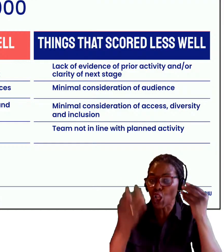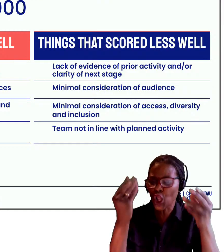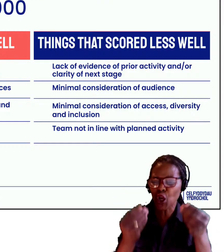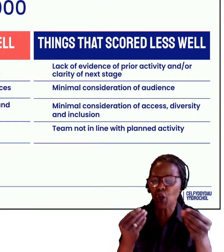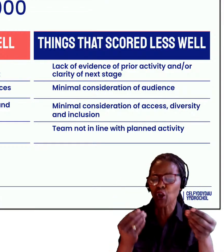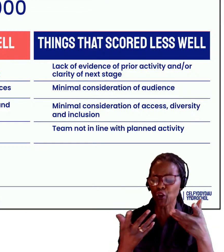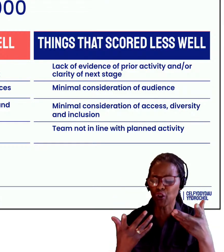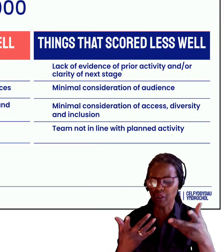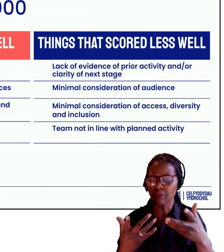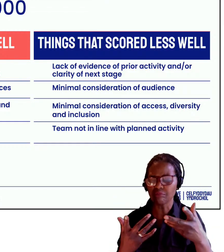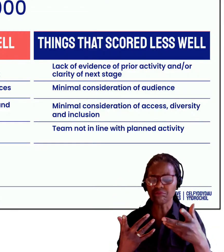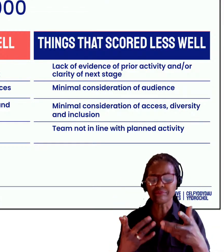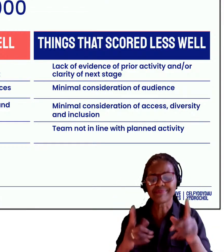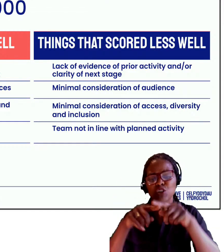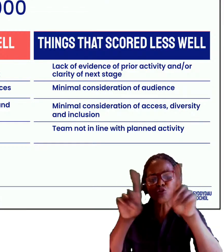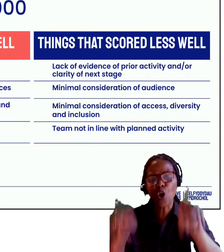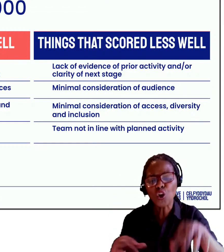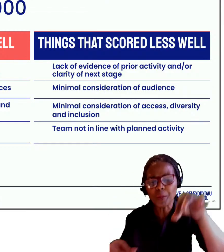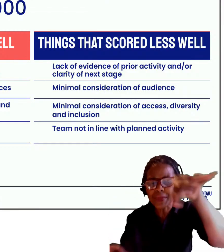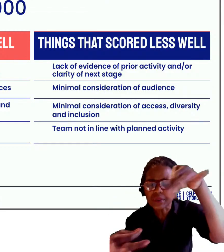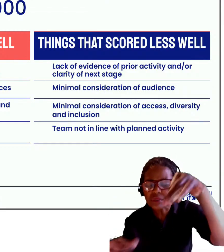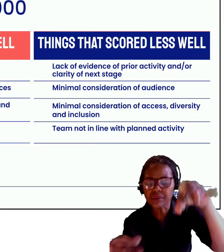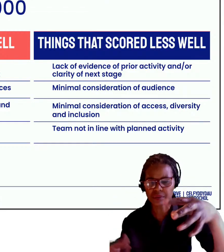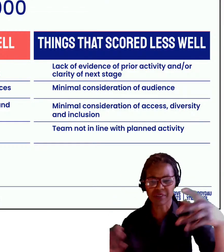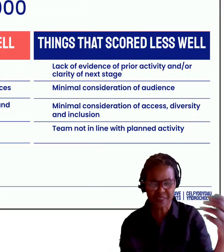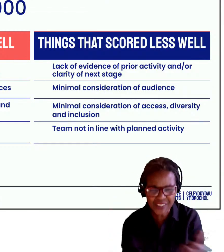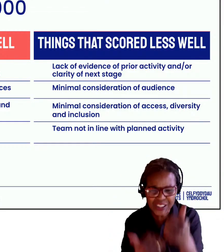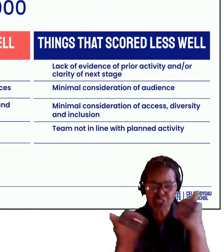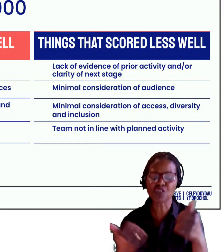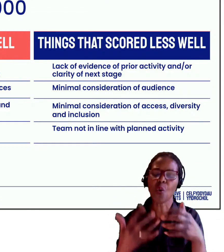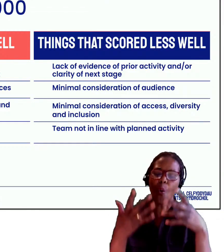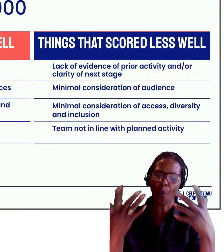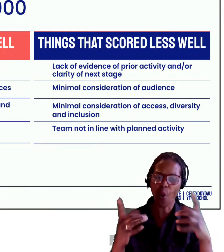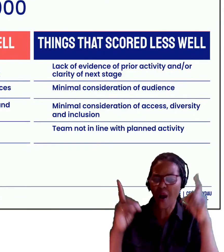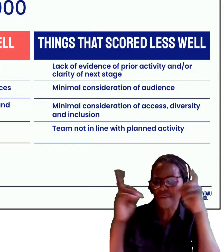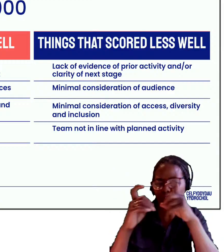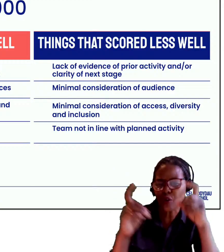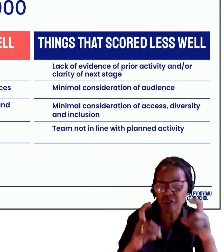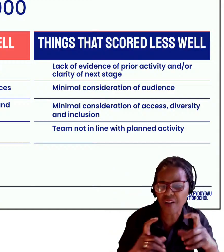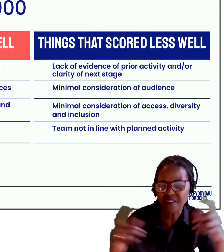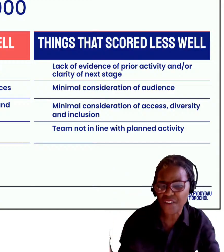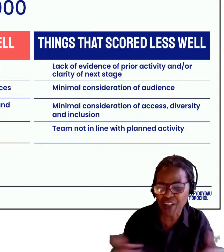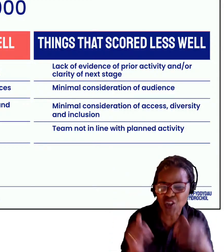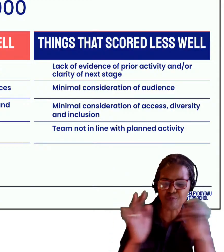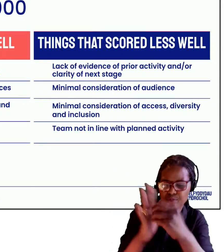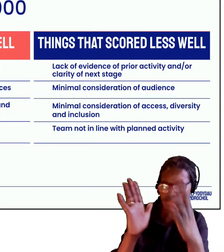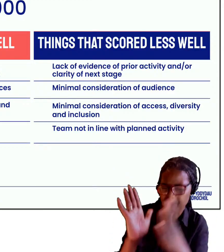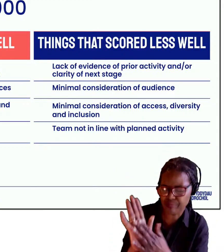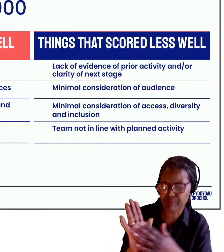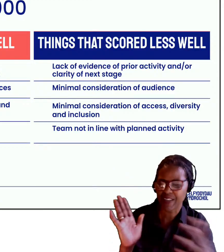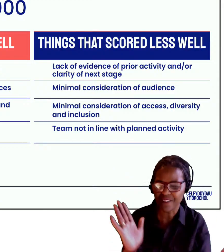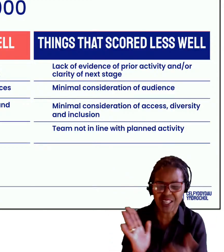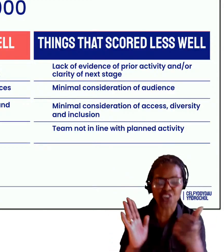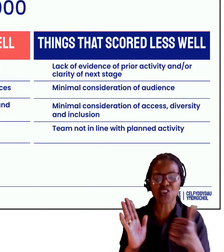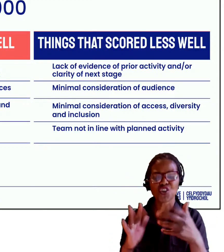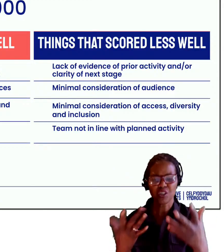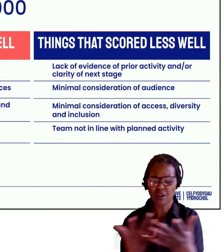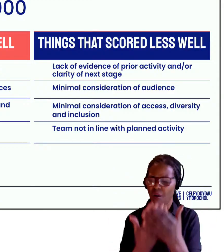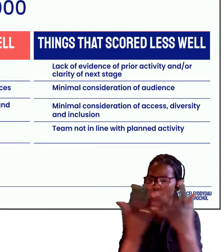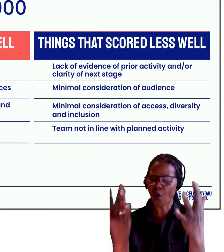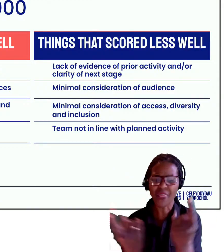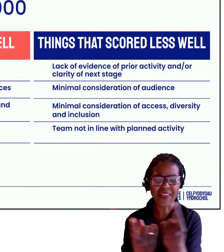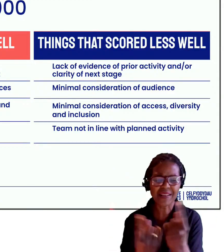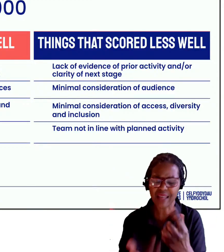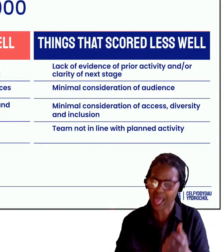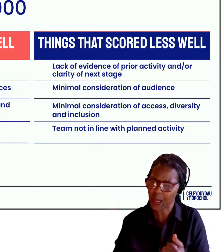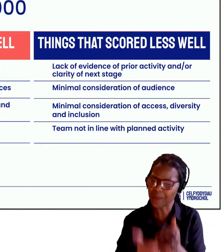documentation or early stages, so photography, walkthrough videos or APK files, etc., were really helpful in understanding how